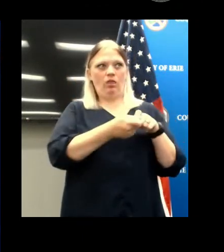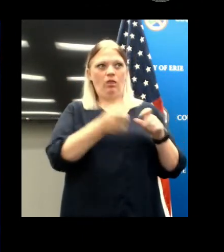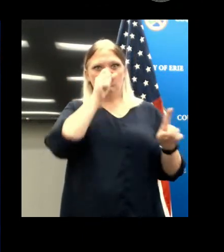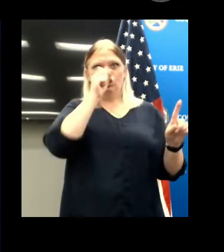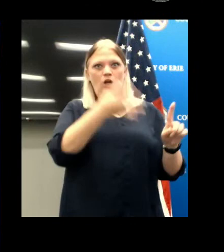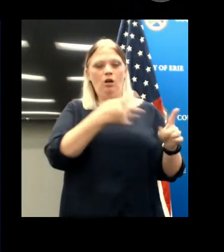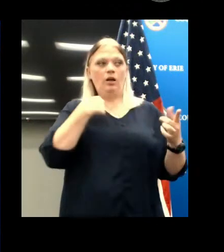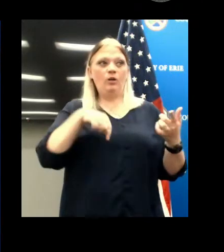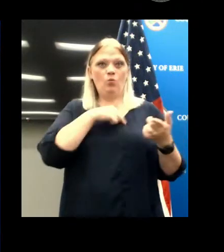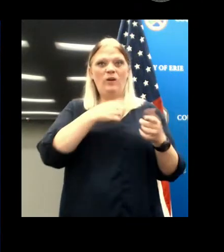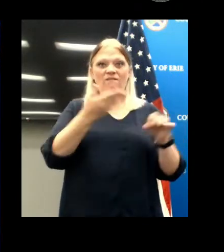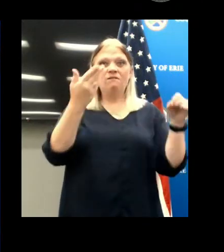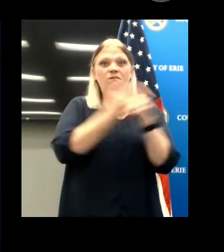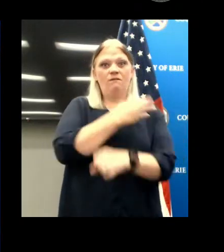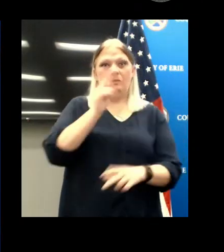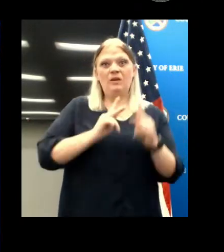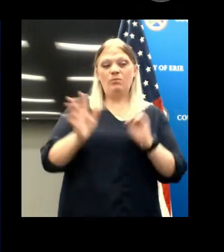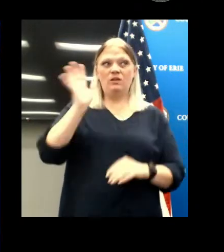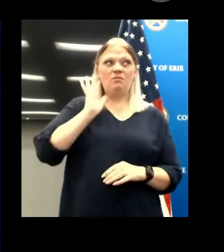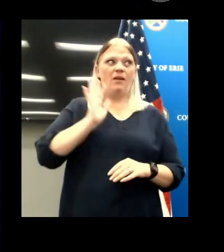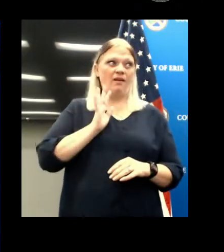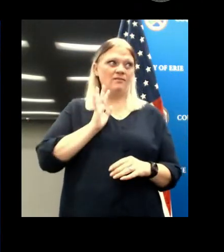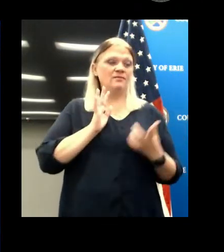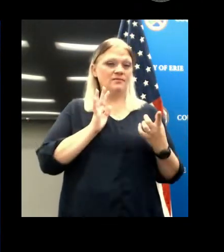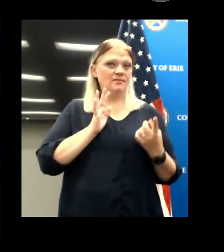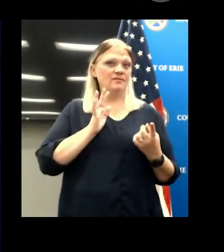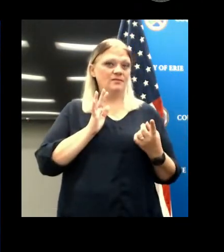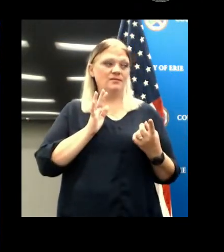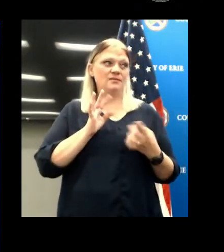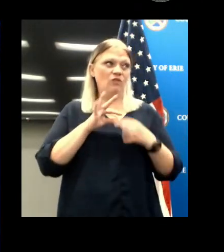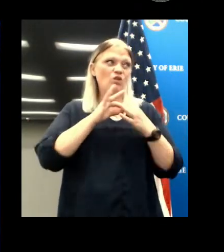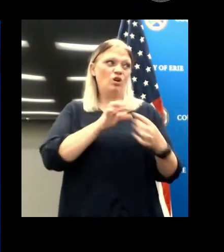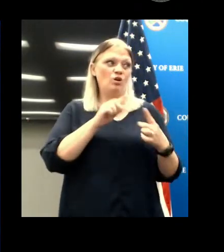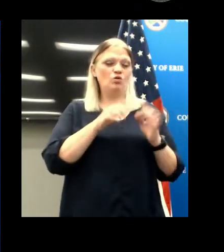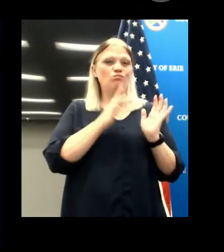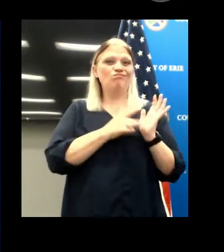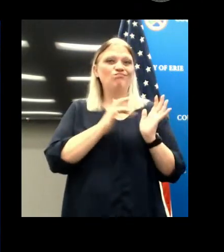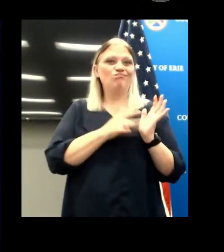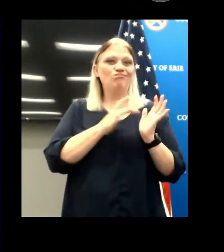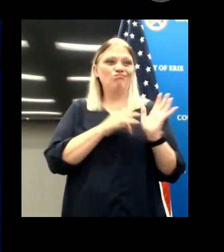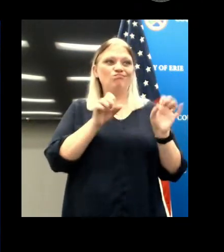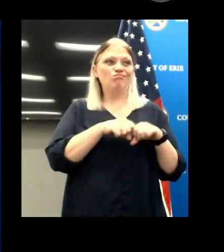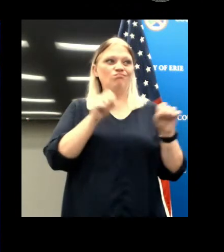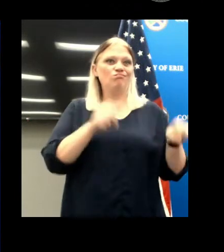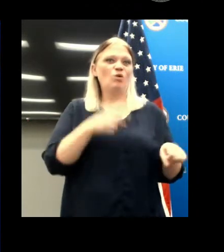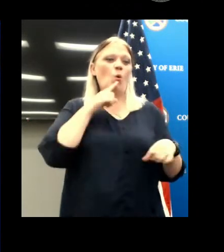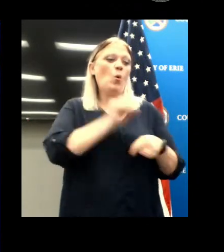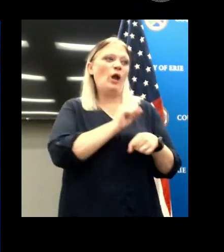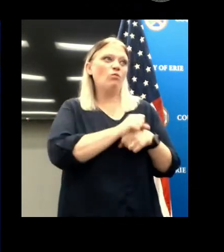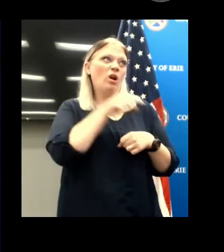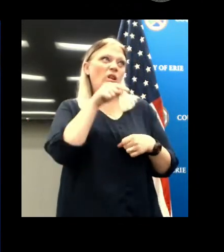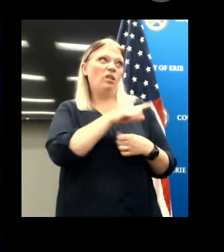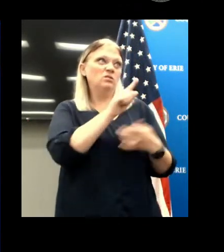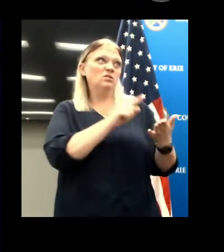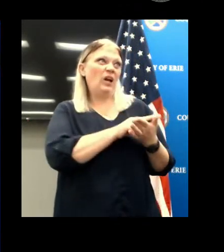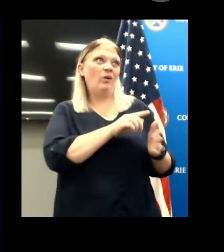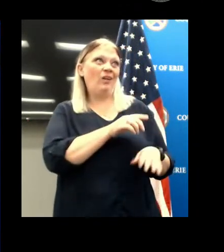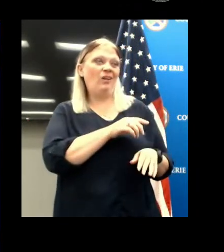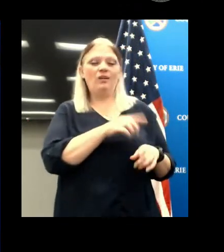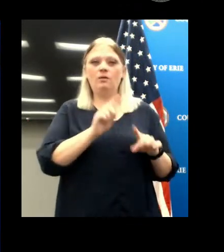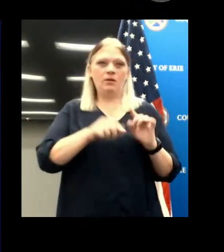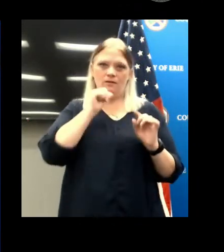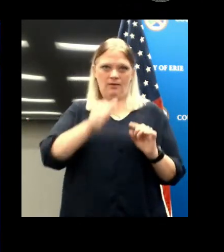we've terminated employees in the past with regards to abuse of the system by saying they worked a certain number of hours when they actually didn't.